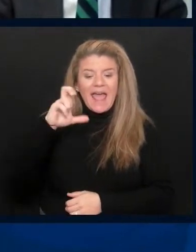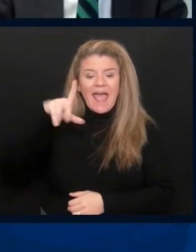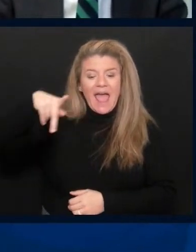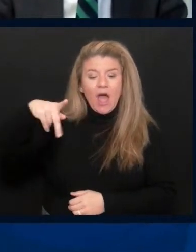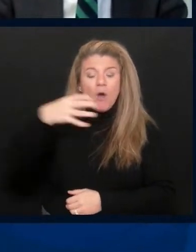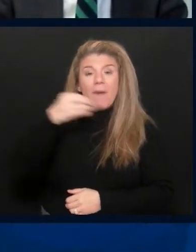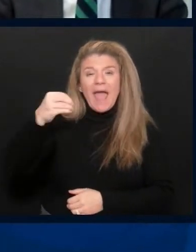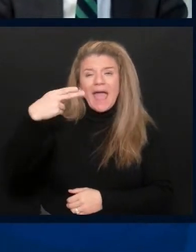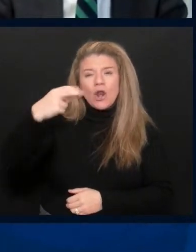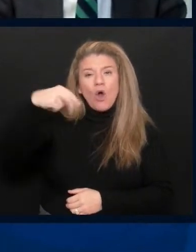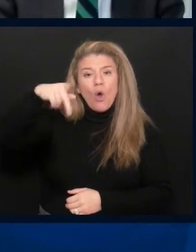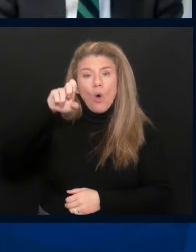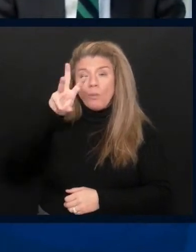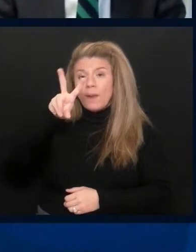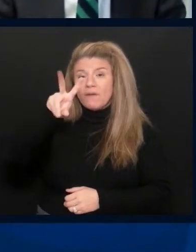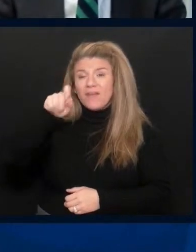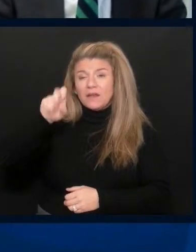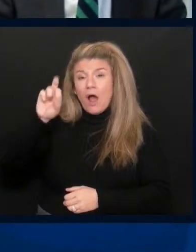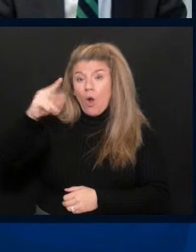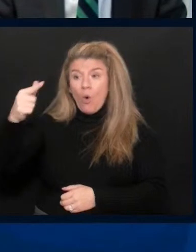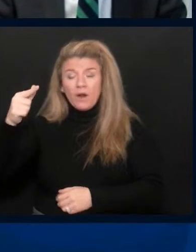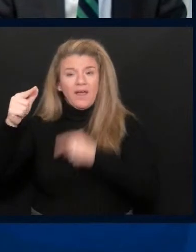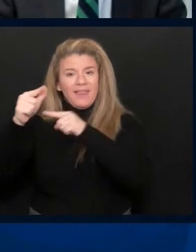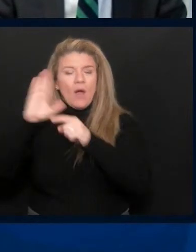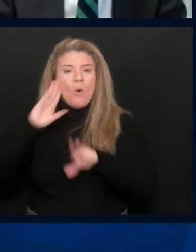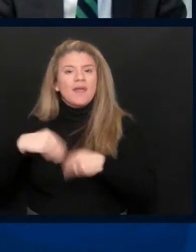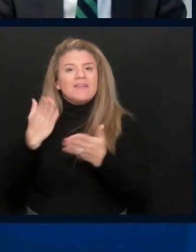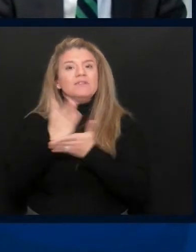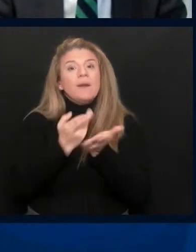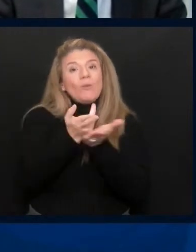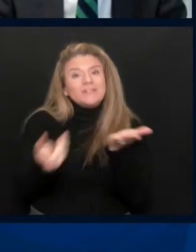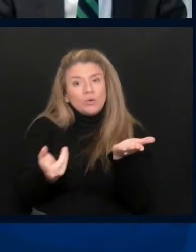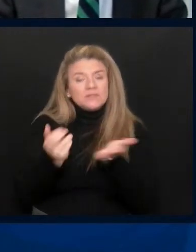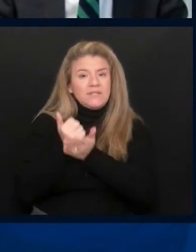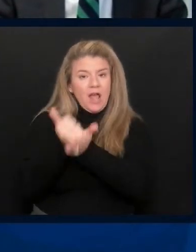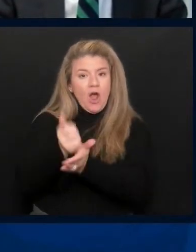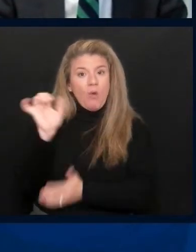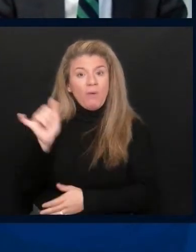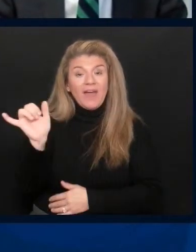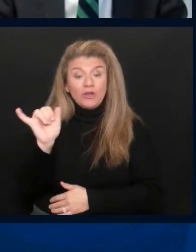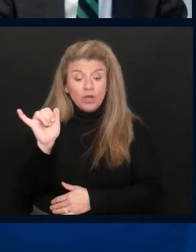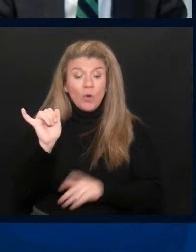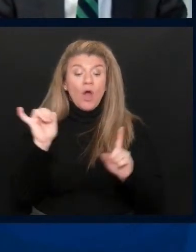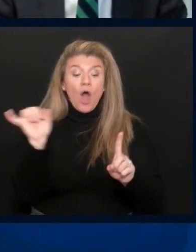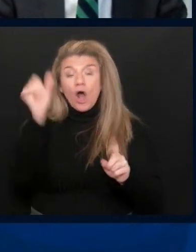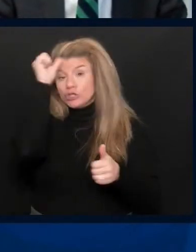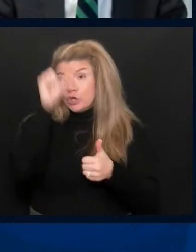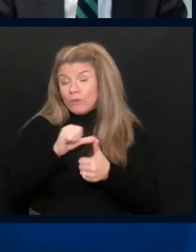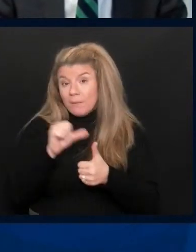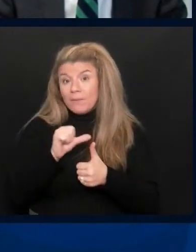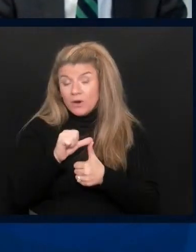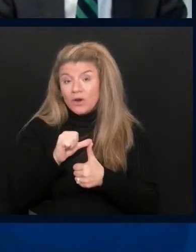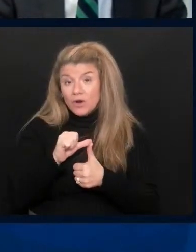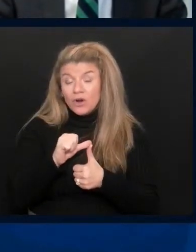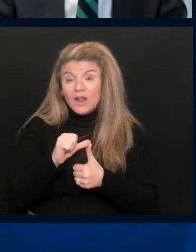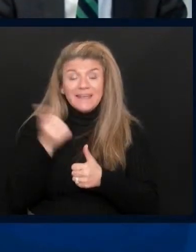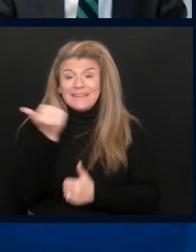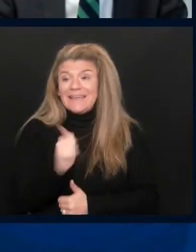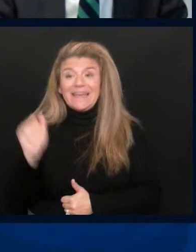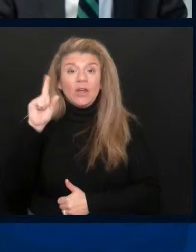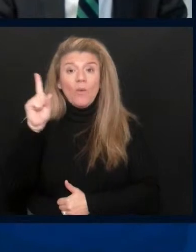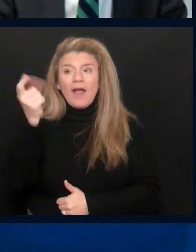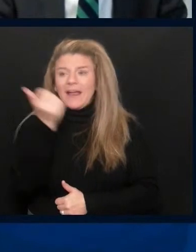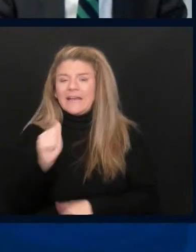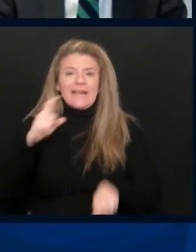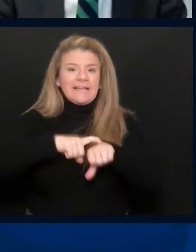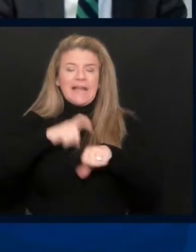helpandhopewv.org for prevention resources and tips. We must also remember suicide can touch anyone, anywhere, and at